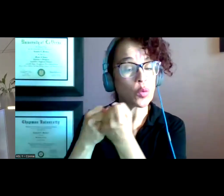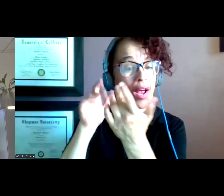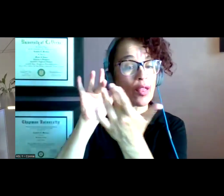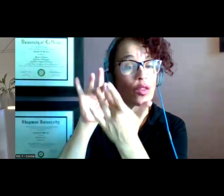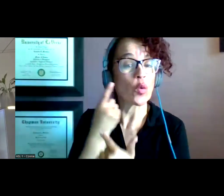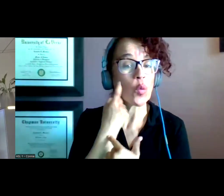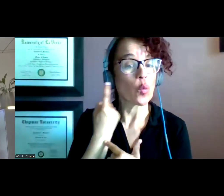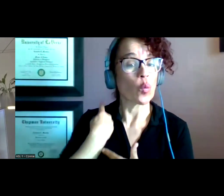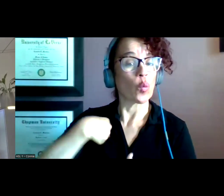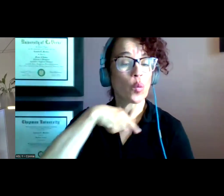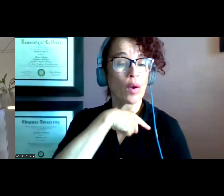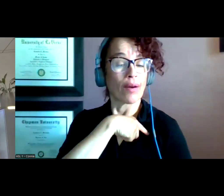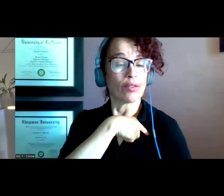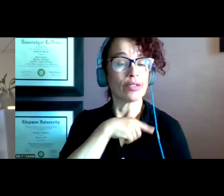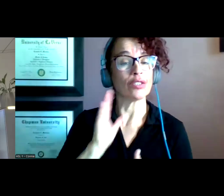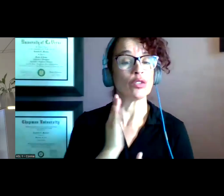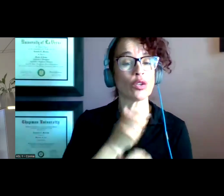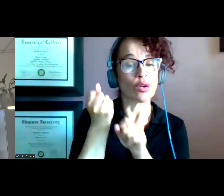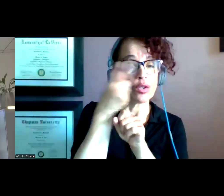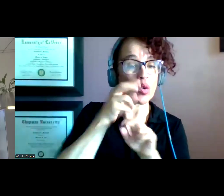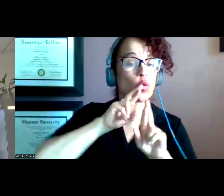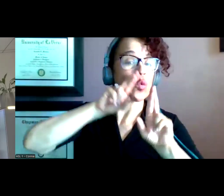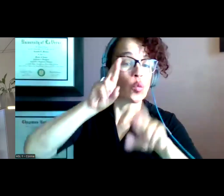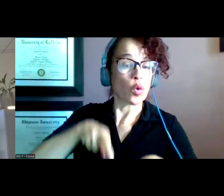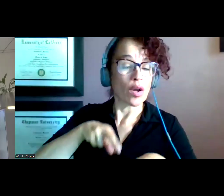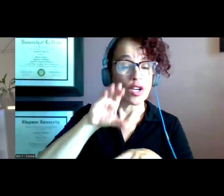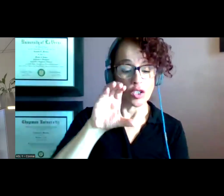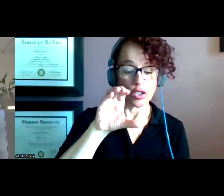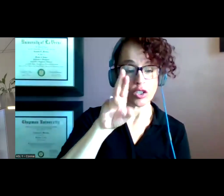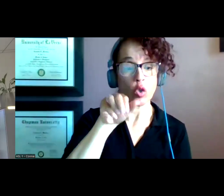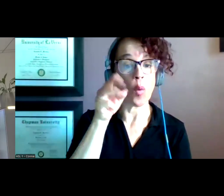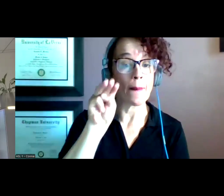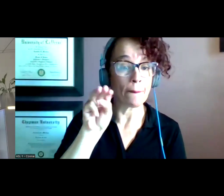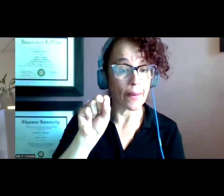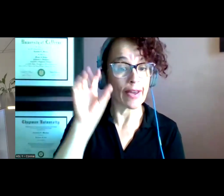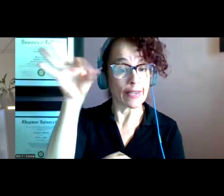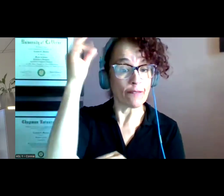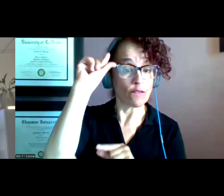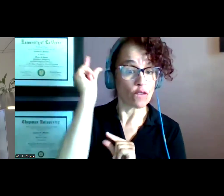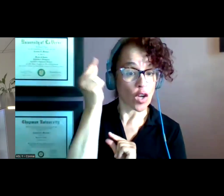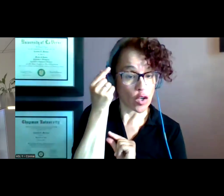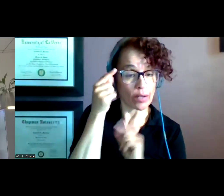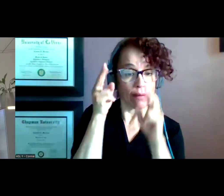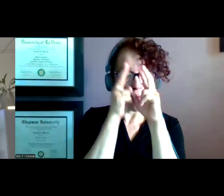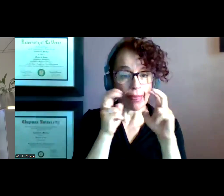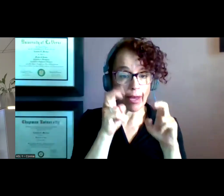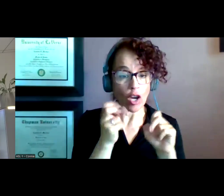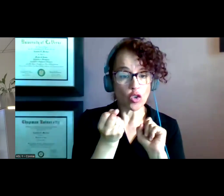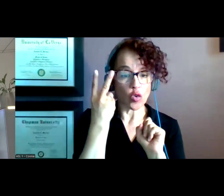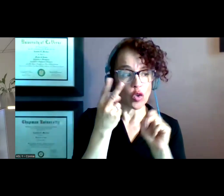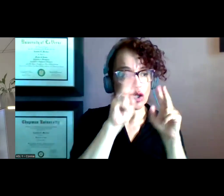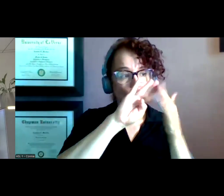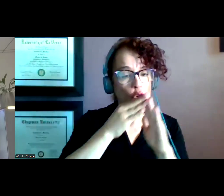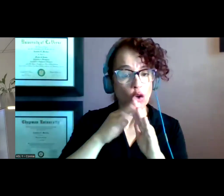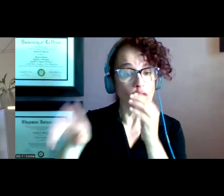Recently, we submitted our annual report to CMS, the federal government, analyzing 12 of the